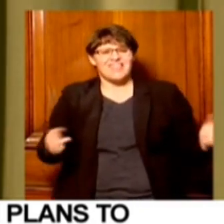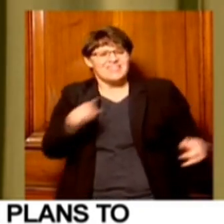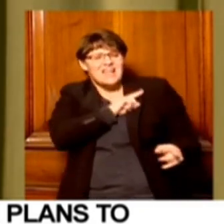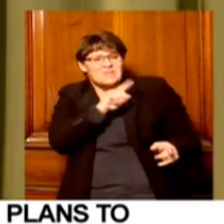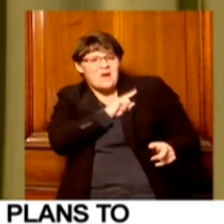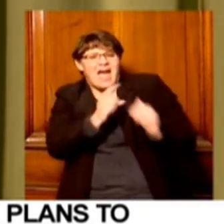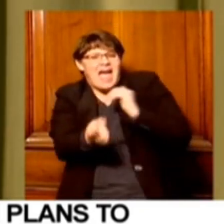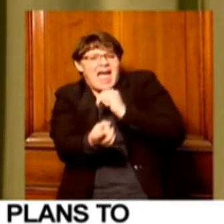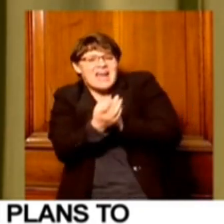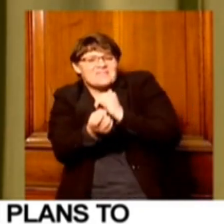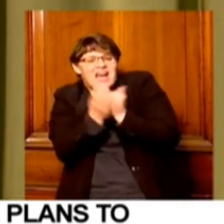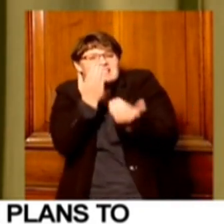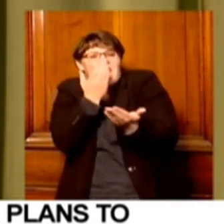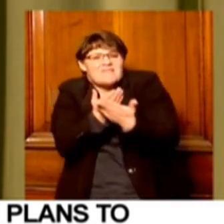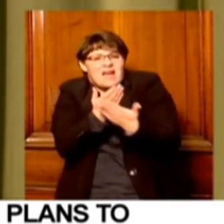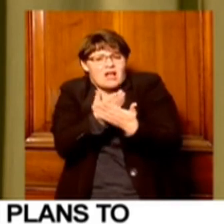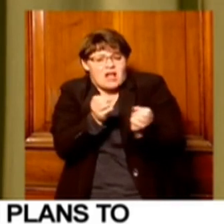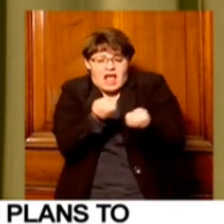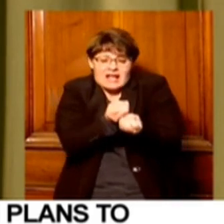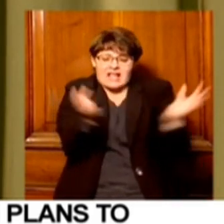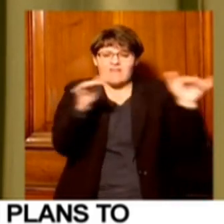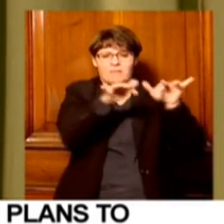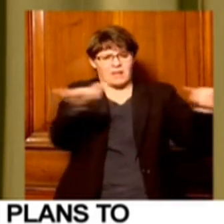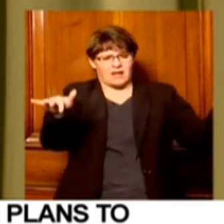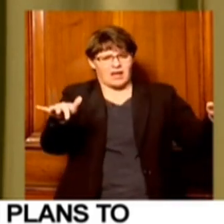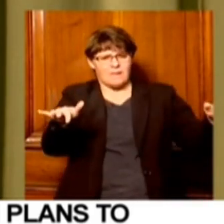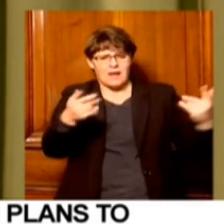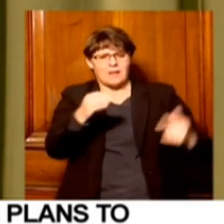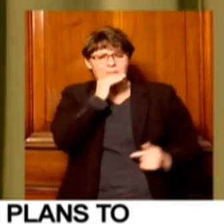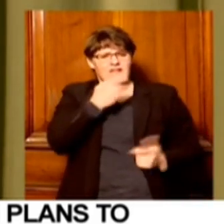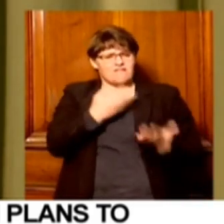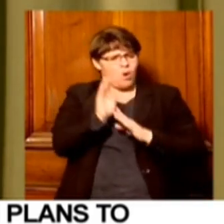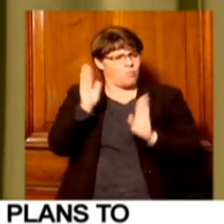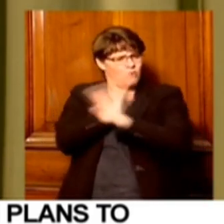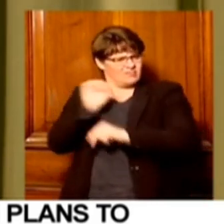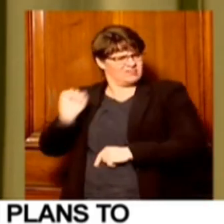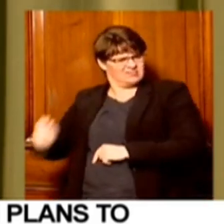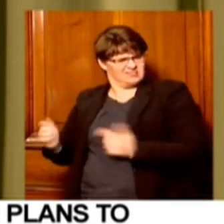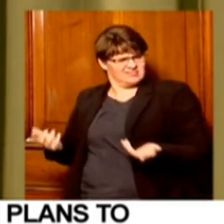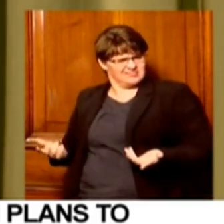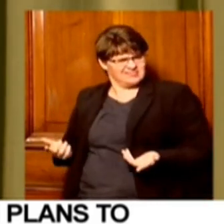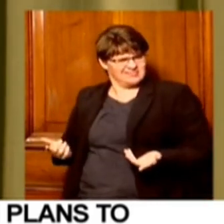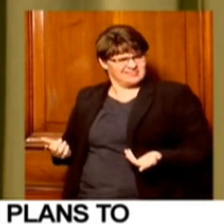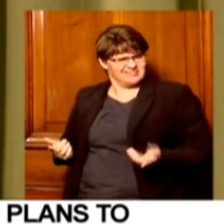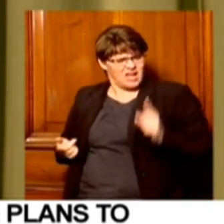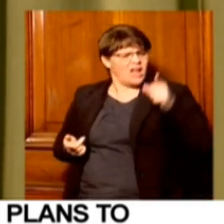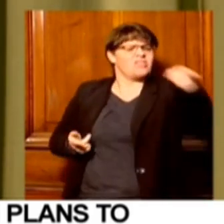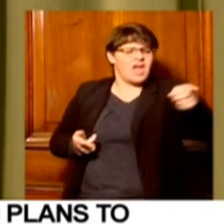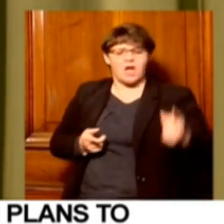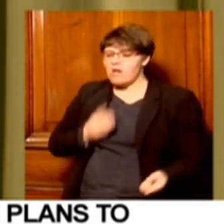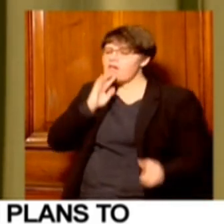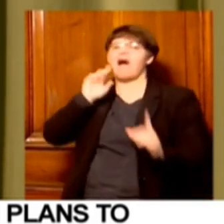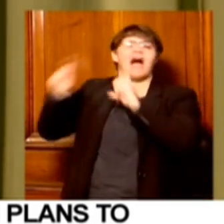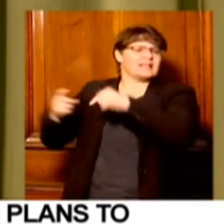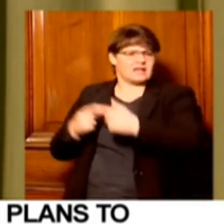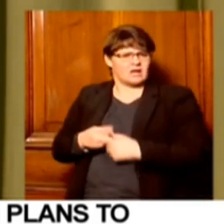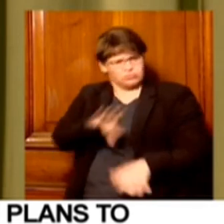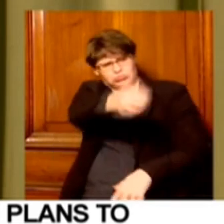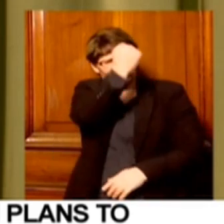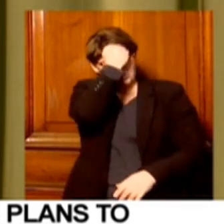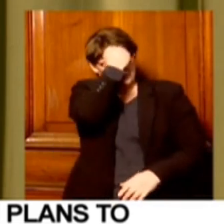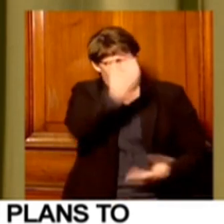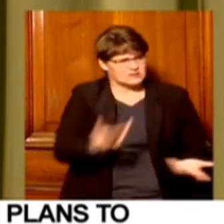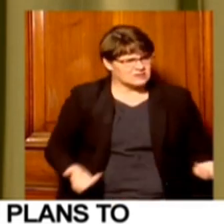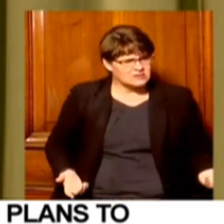advisories available to the public when they are meant for you? In fact, the public people will ask you, are you stupid?